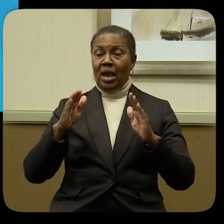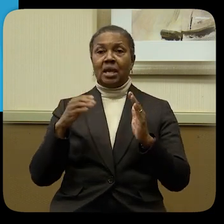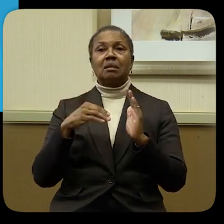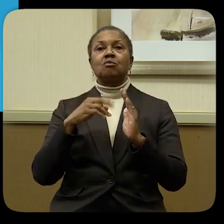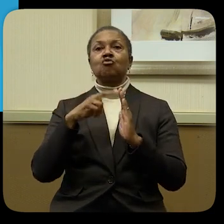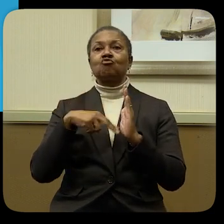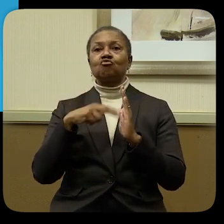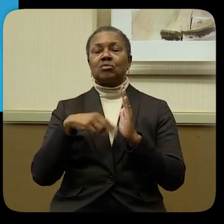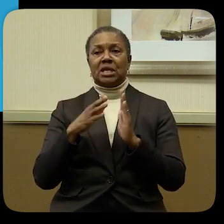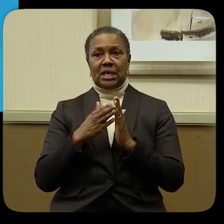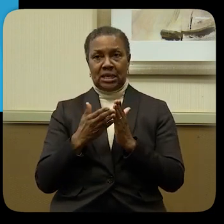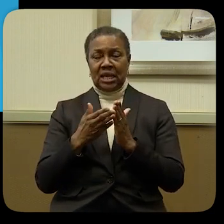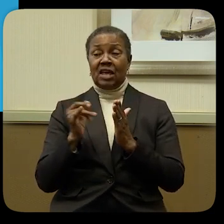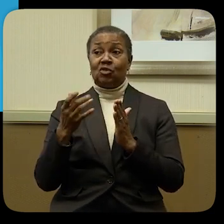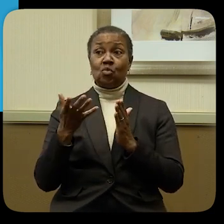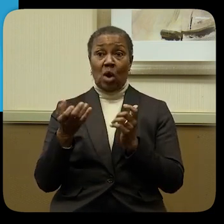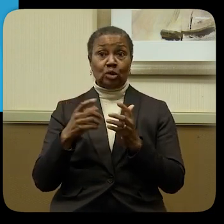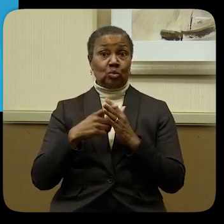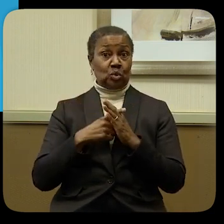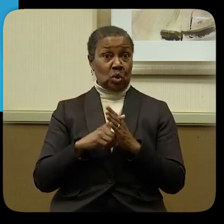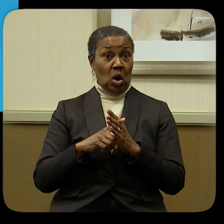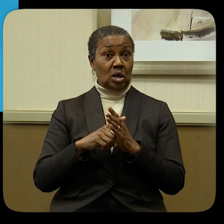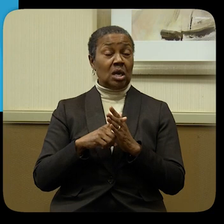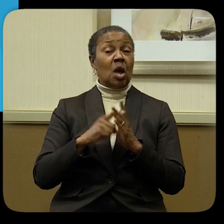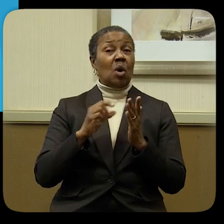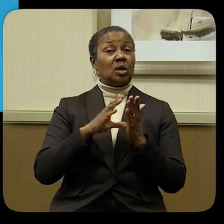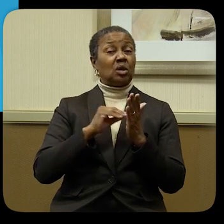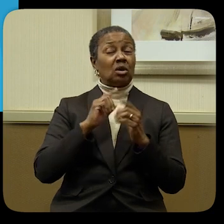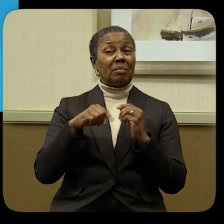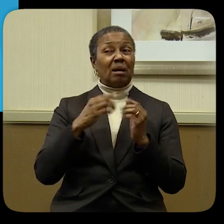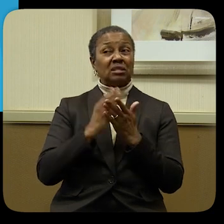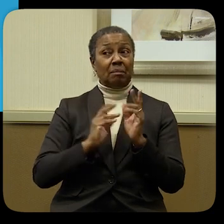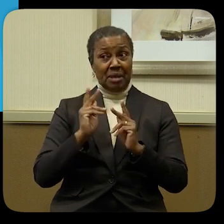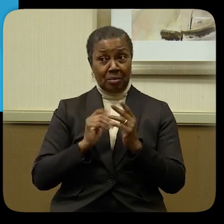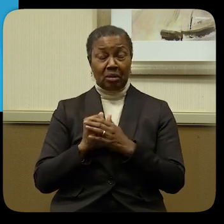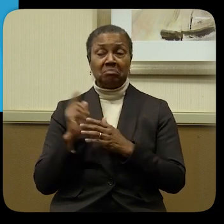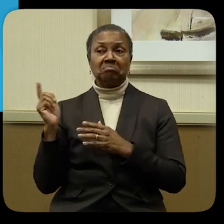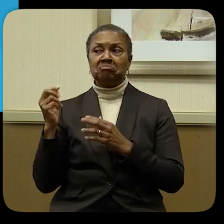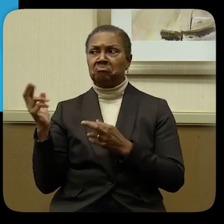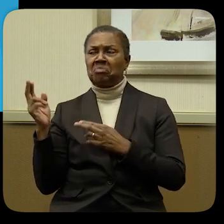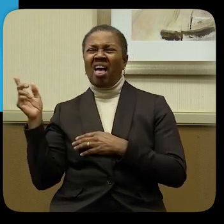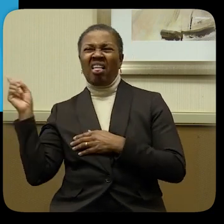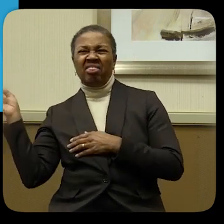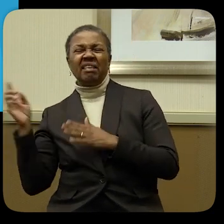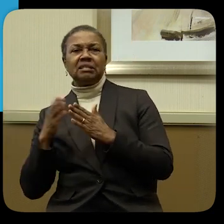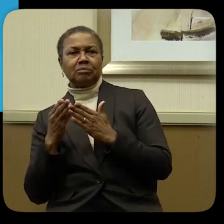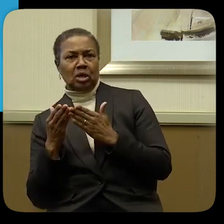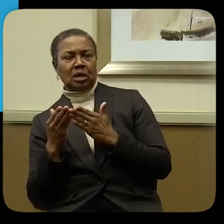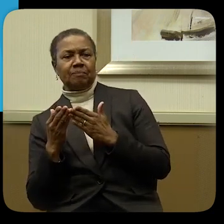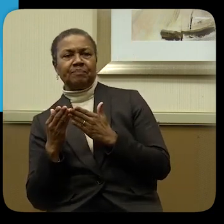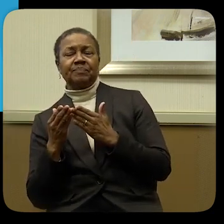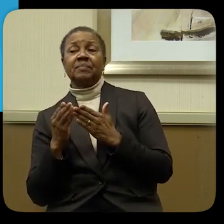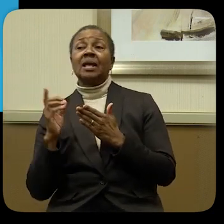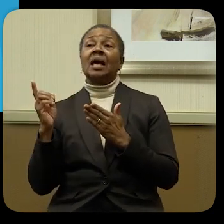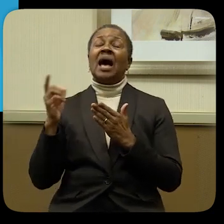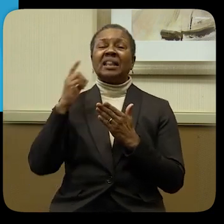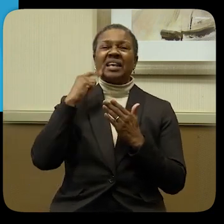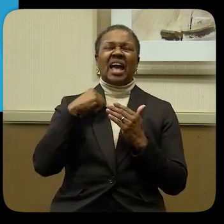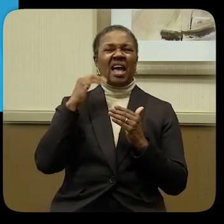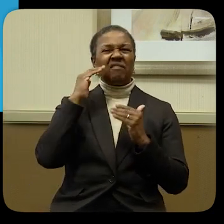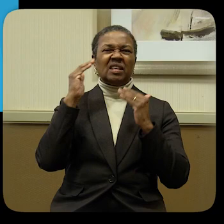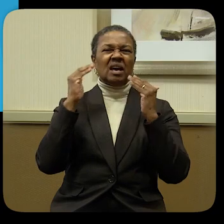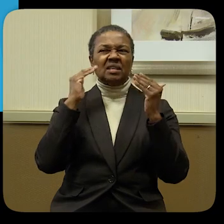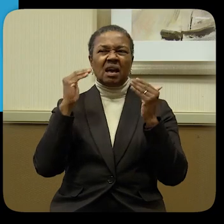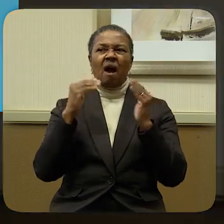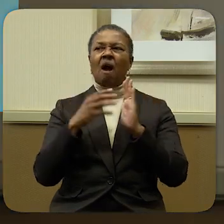read if you're going to start somewhere and want to learn about some of these people. I would recommend this one. I think I have the adult